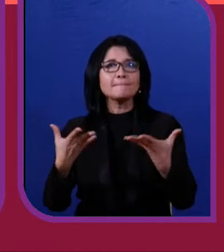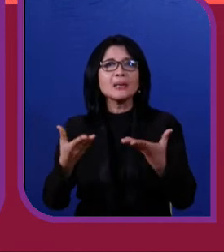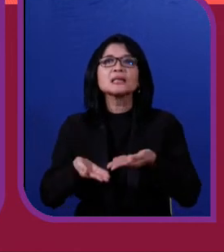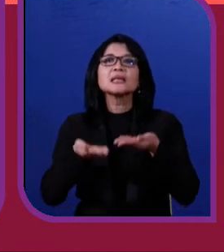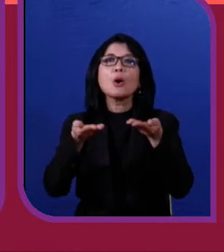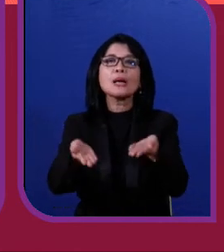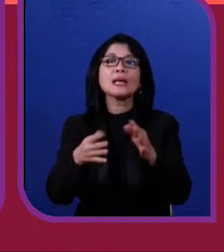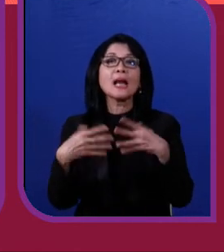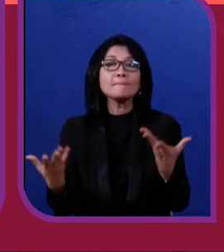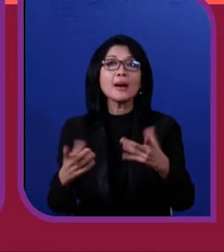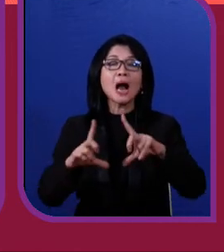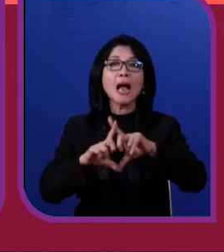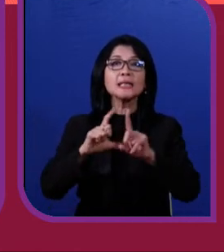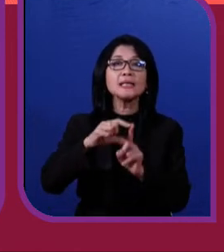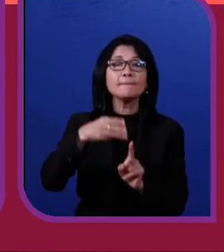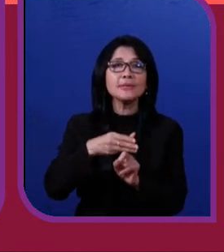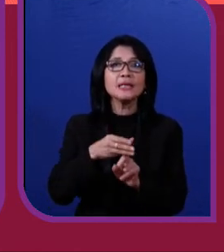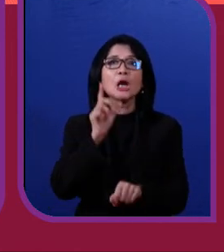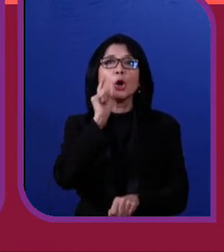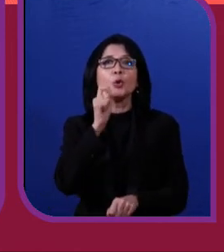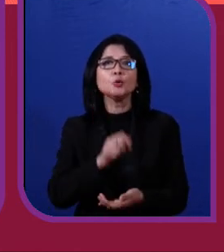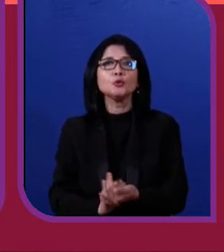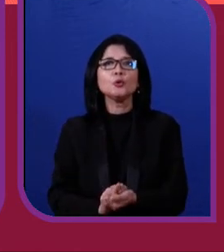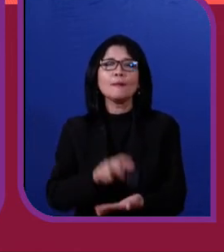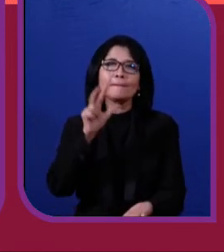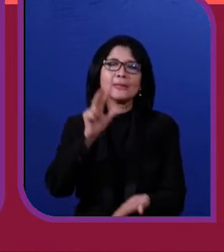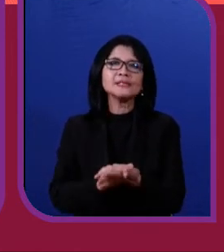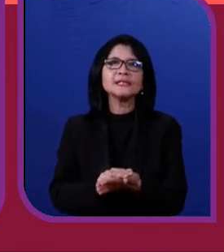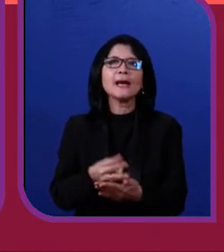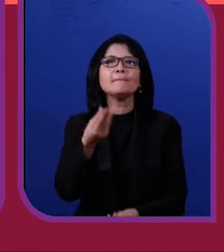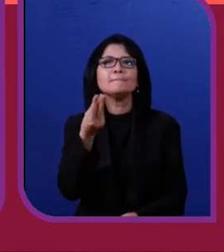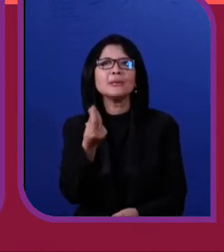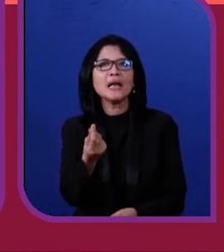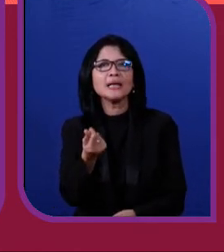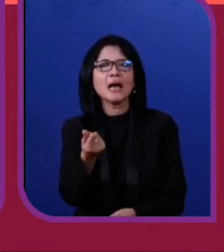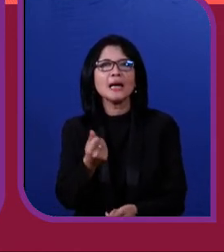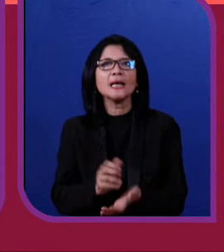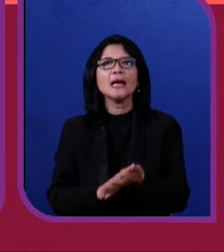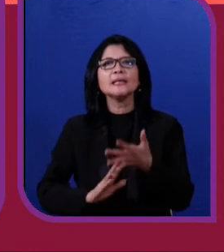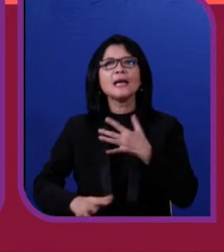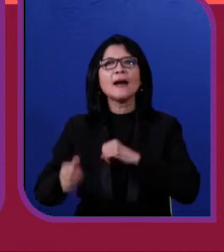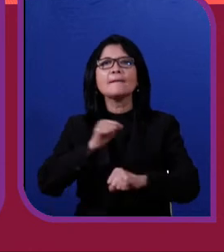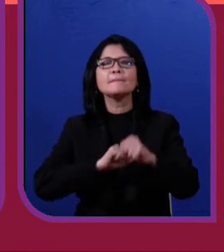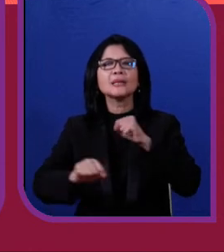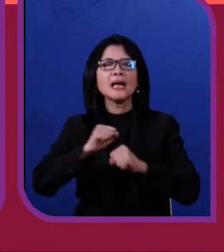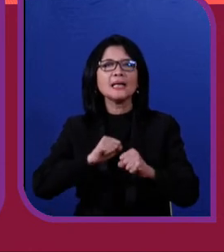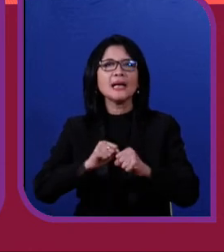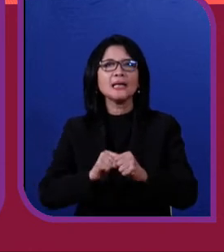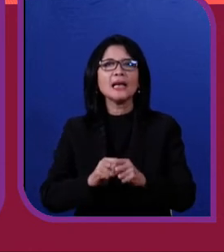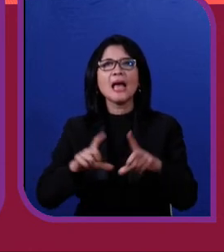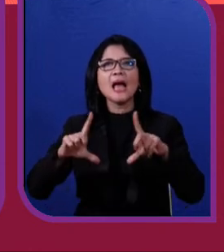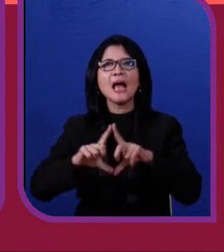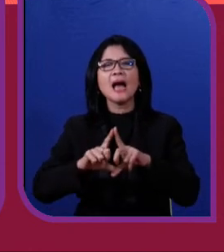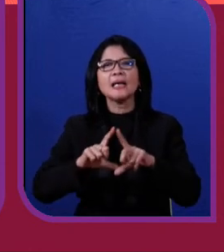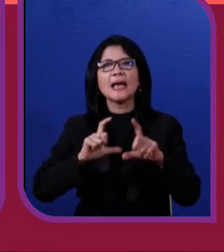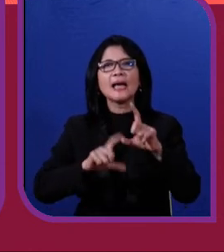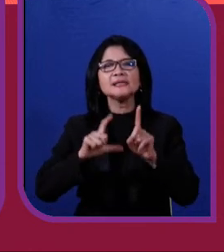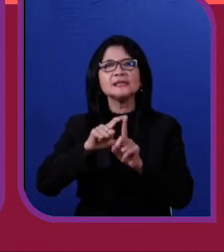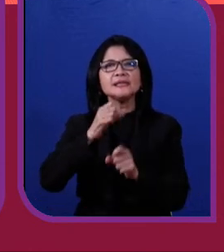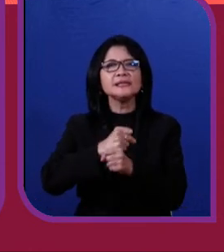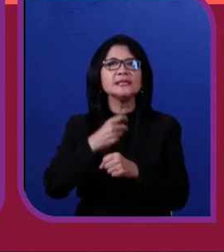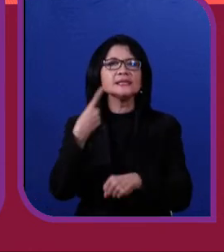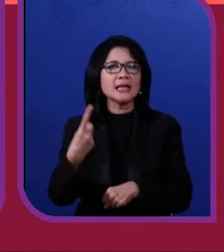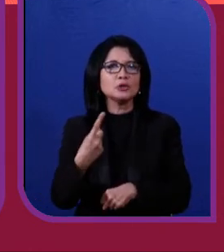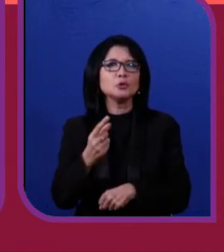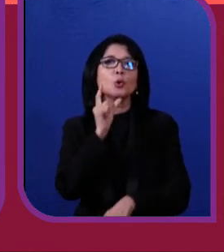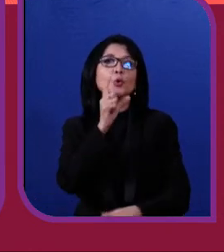SPG Indonesia one rules in the sustainable investment from some Said hope you like a